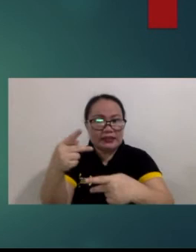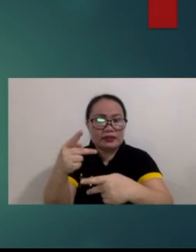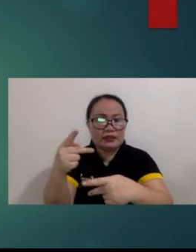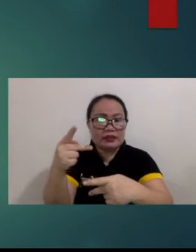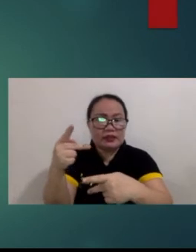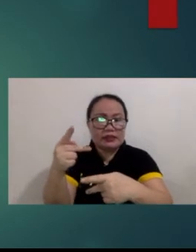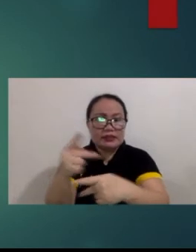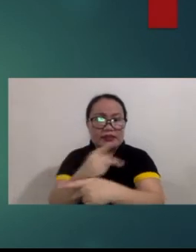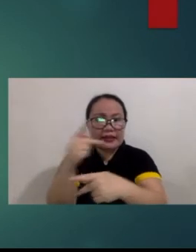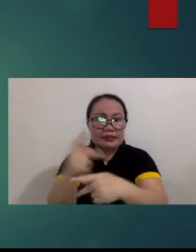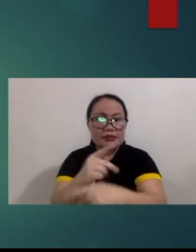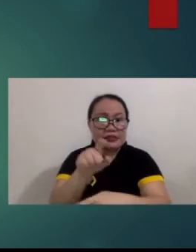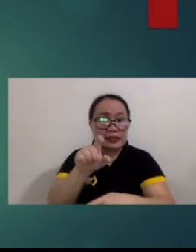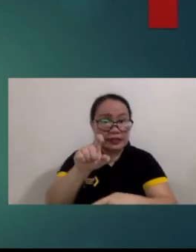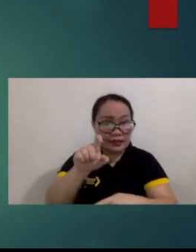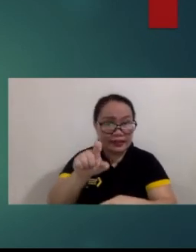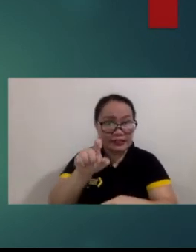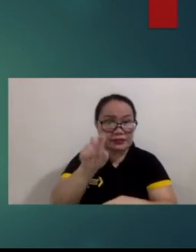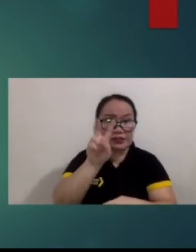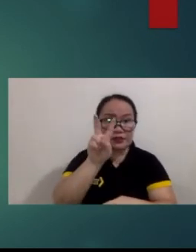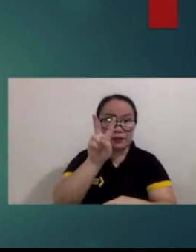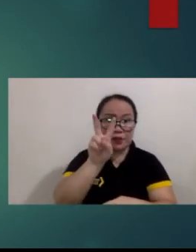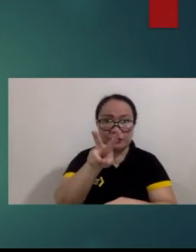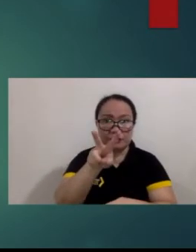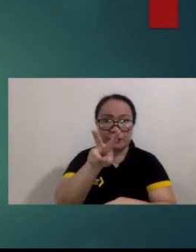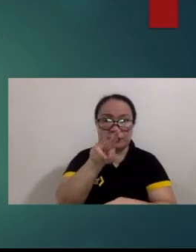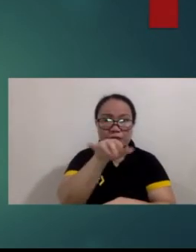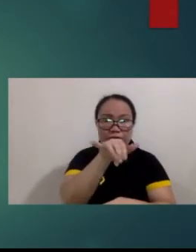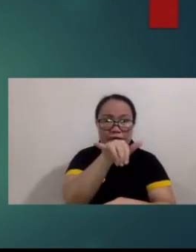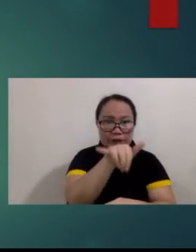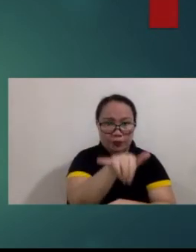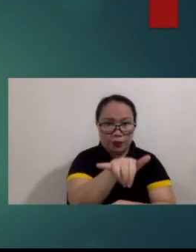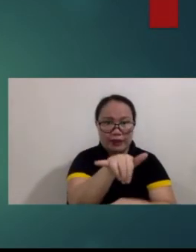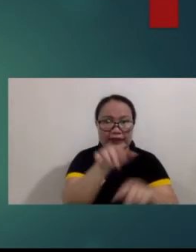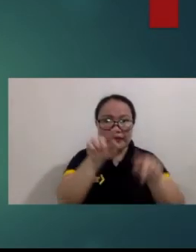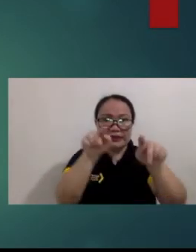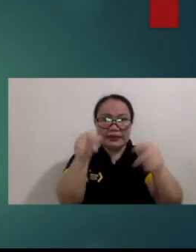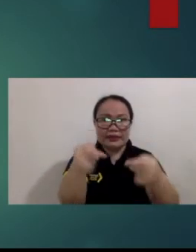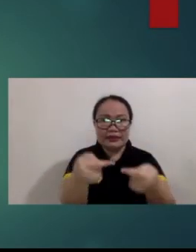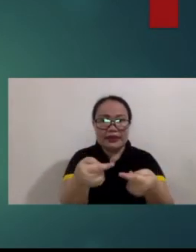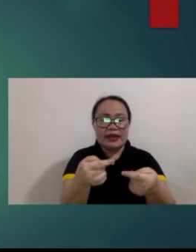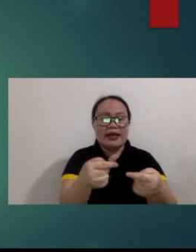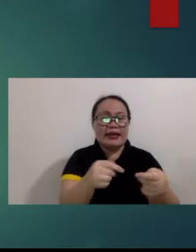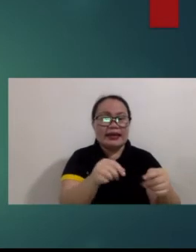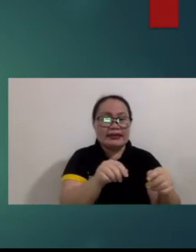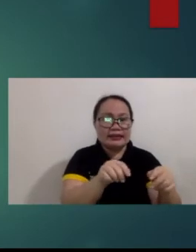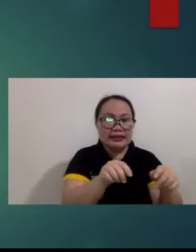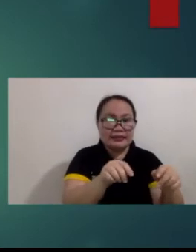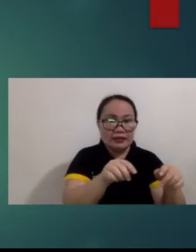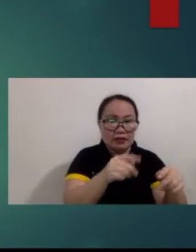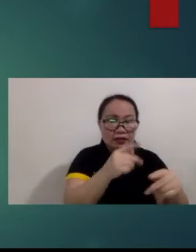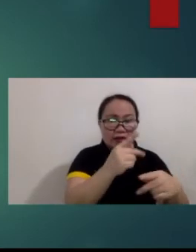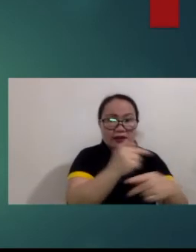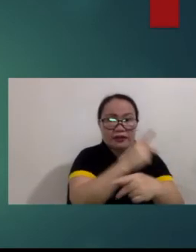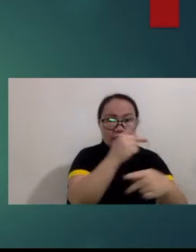xy times x raised to the power of 2 y, and